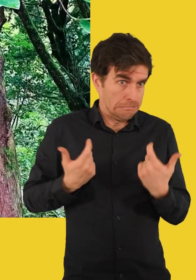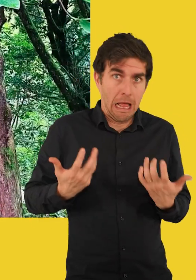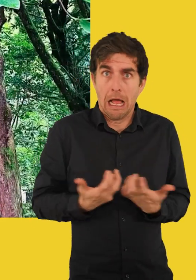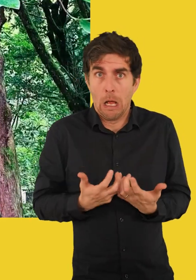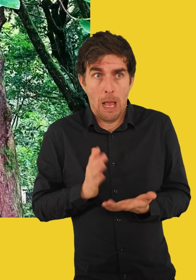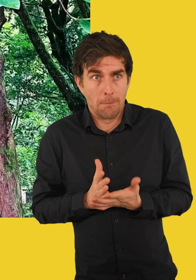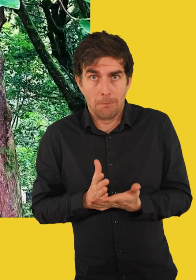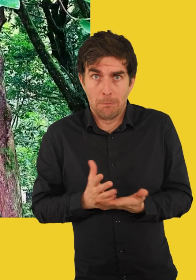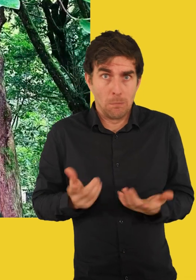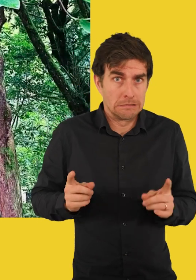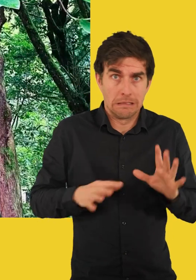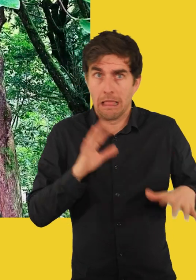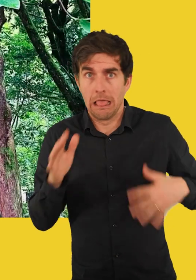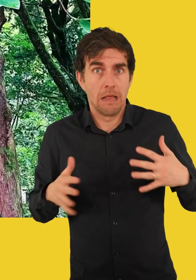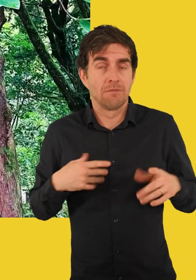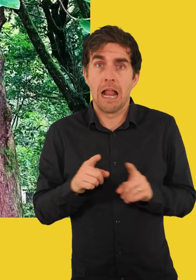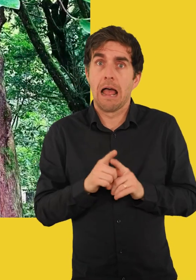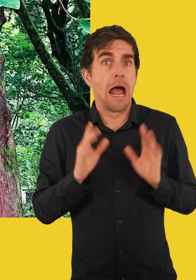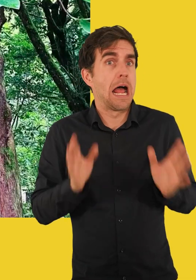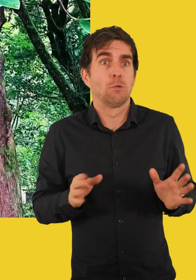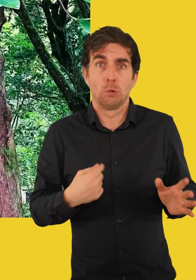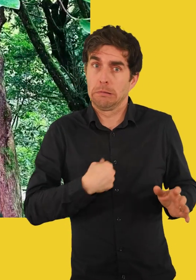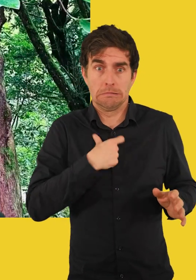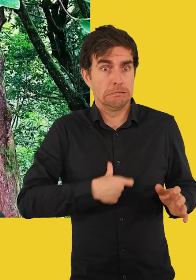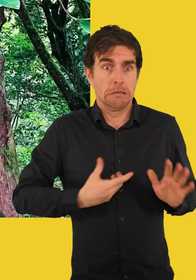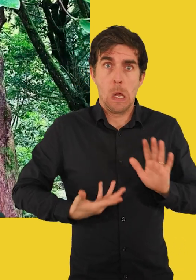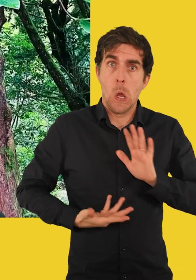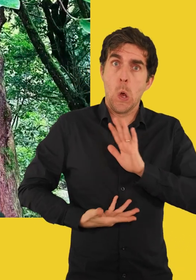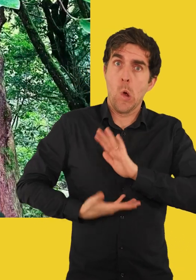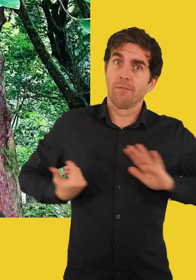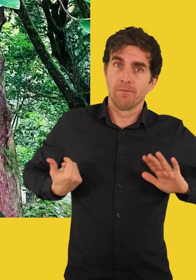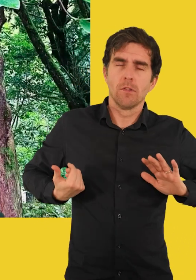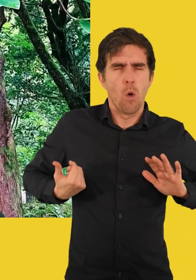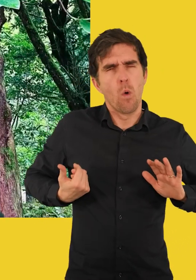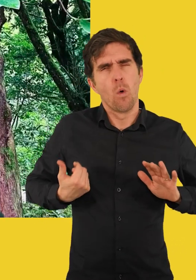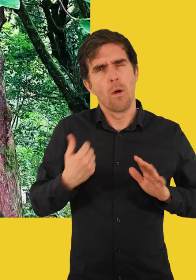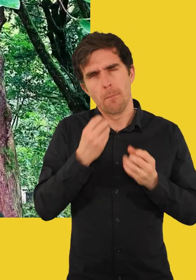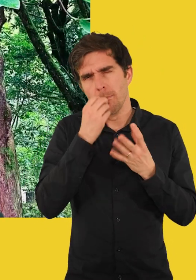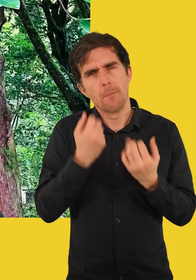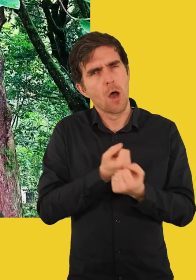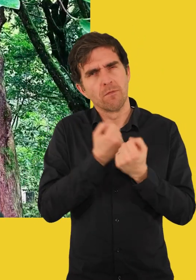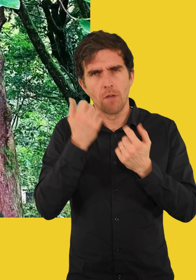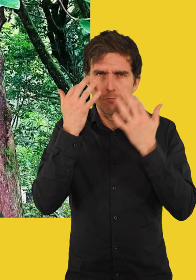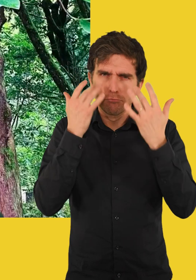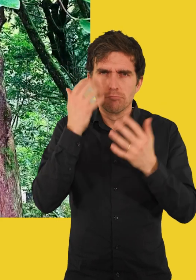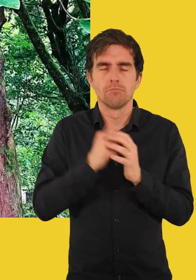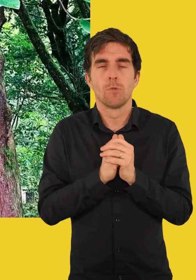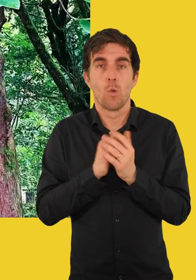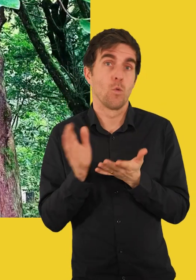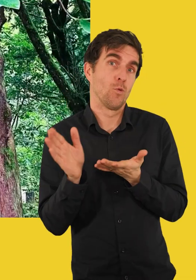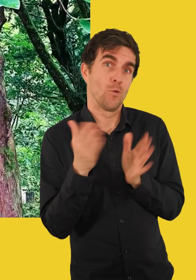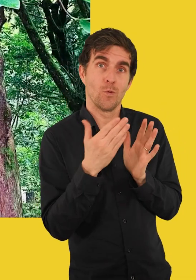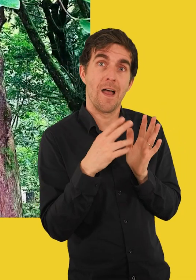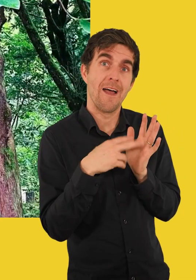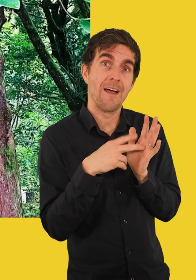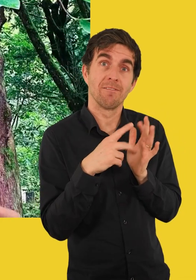reality without feeling like you're completely compromising yourself. A really powerful reflection. Thank you. And last